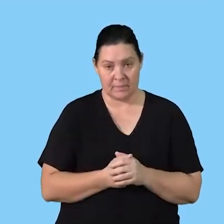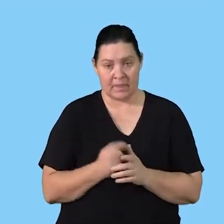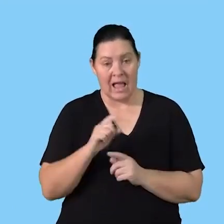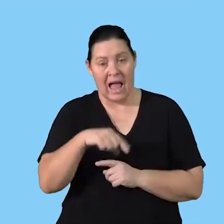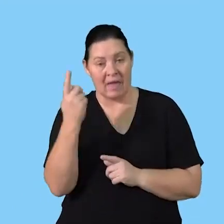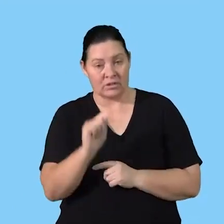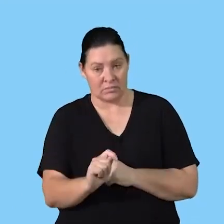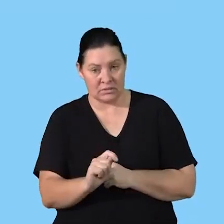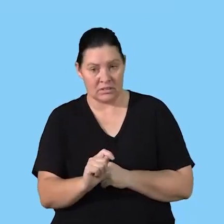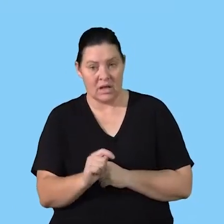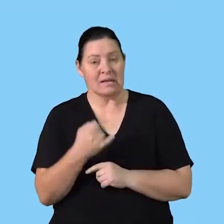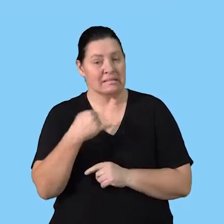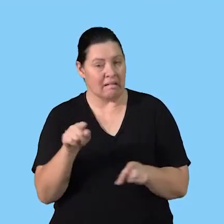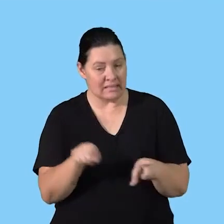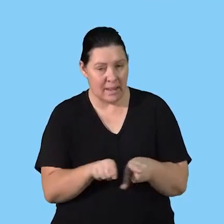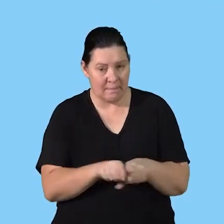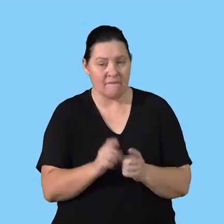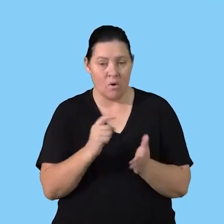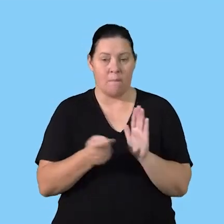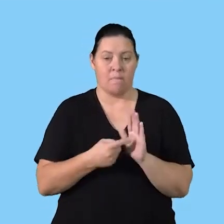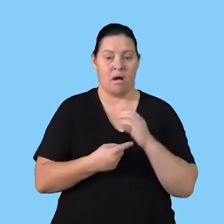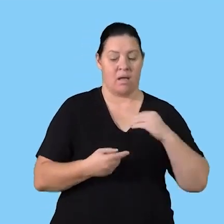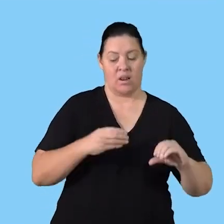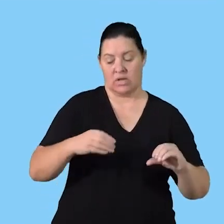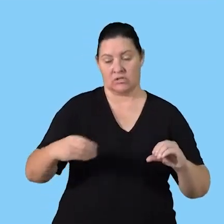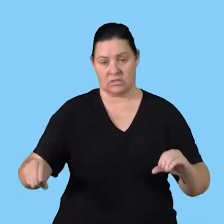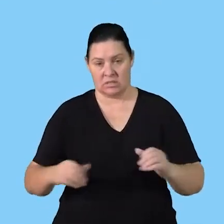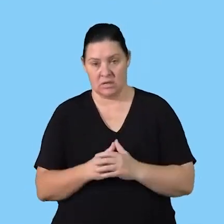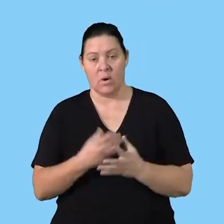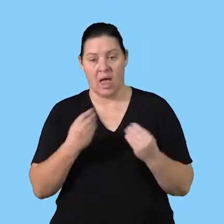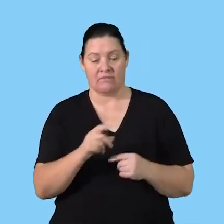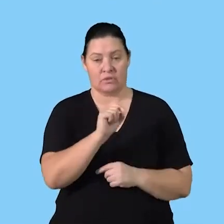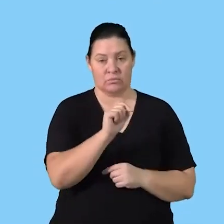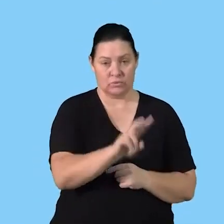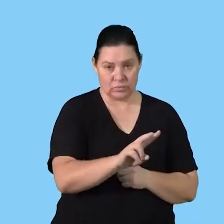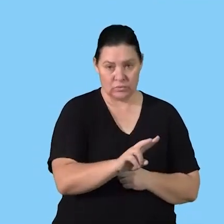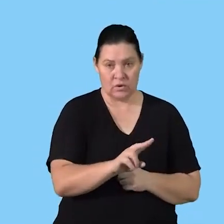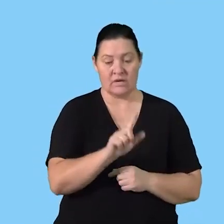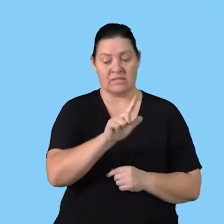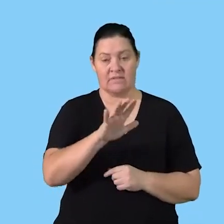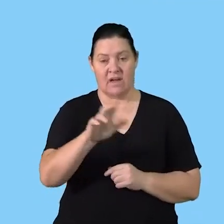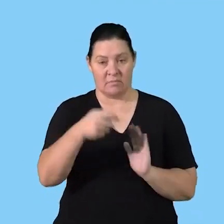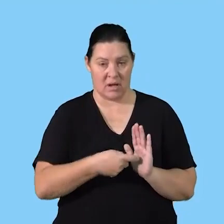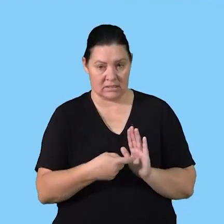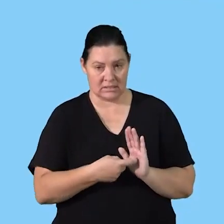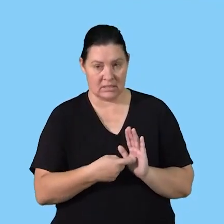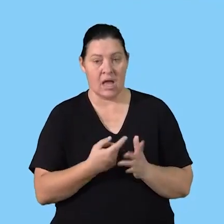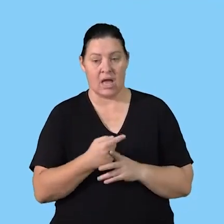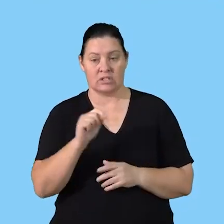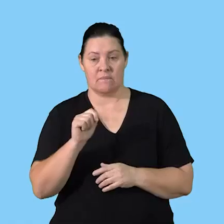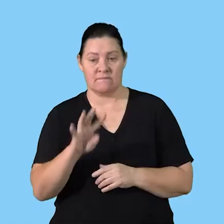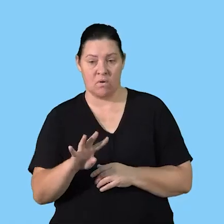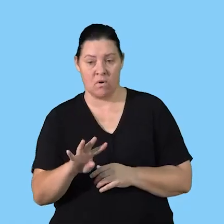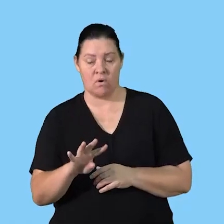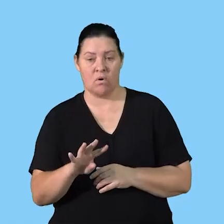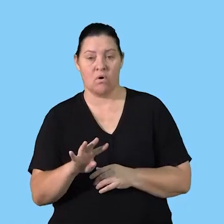The other terms will still be the same in terms of the mark allocation. You will have your term 2 with 75 marks and your